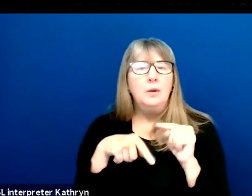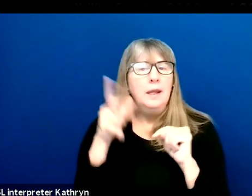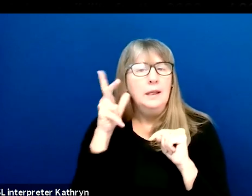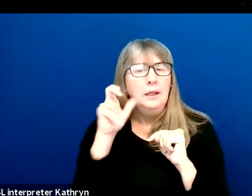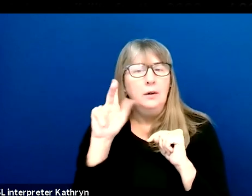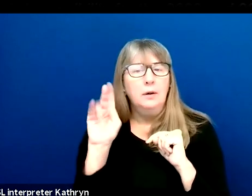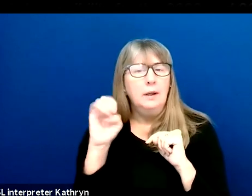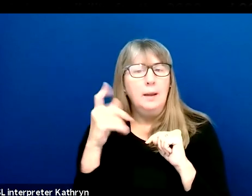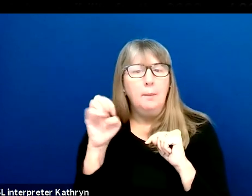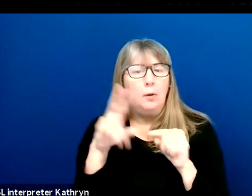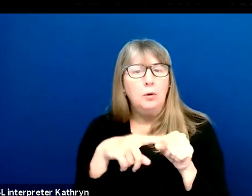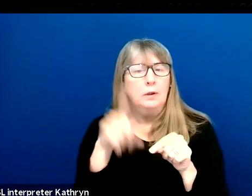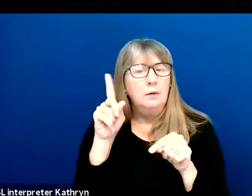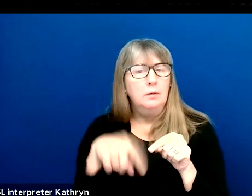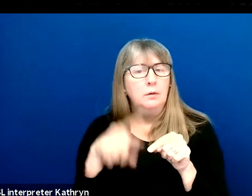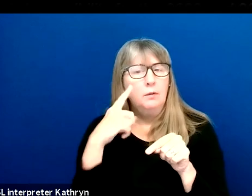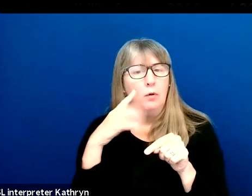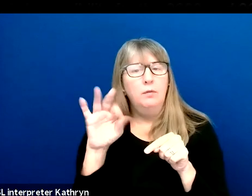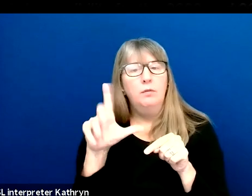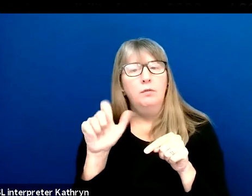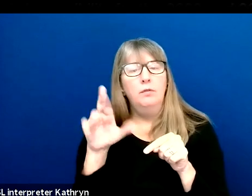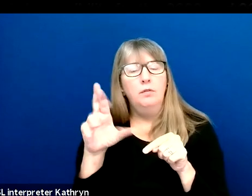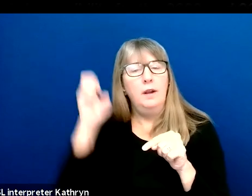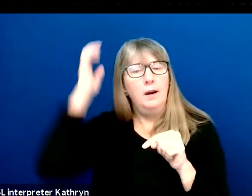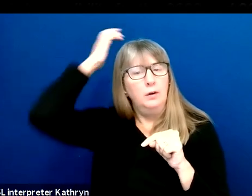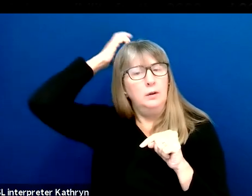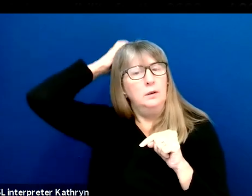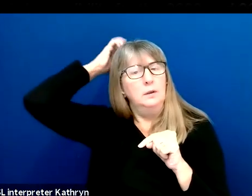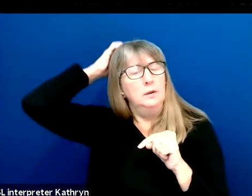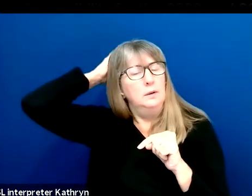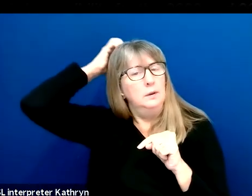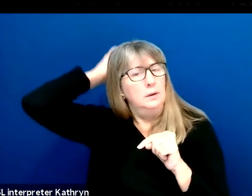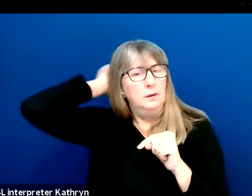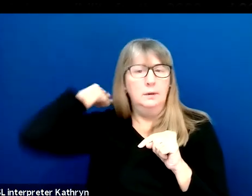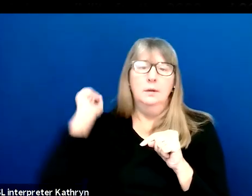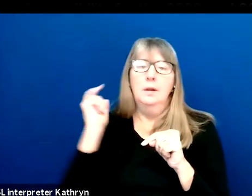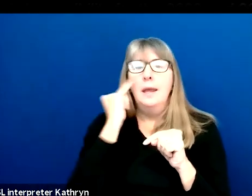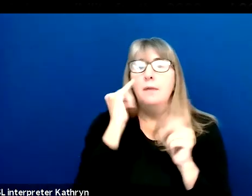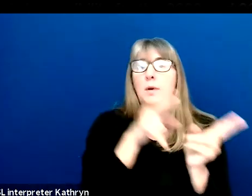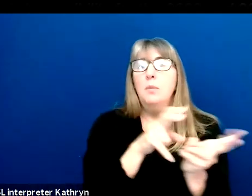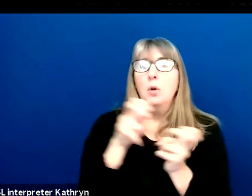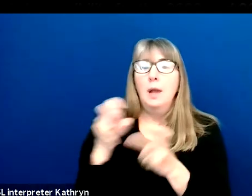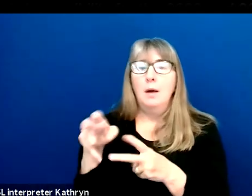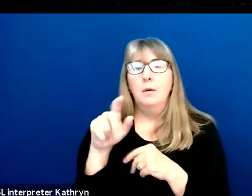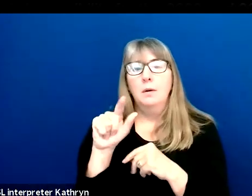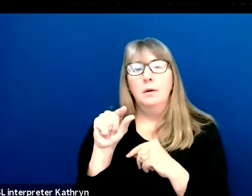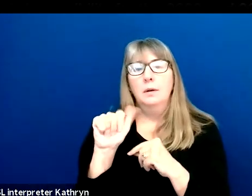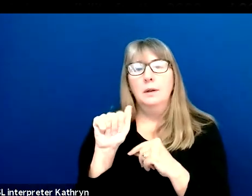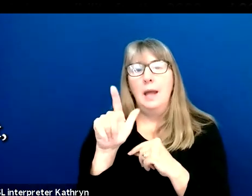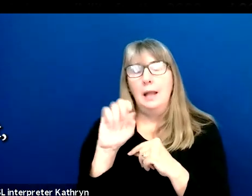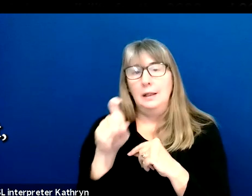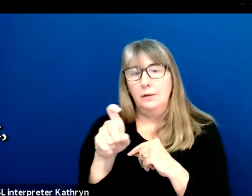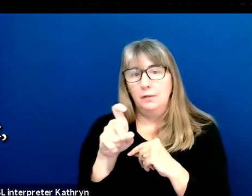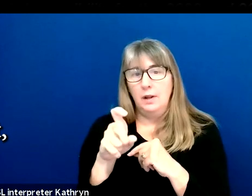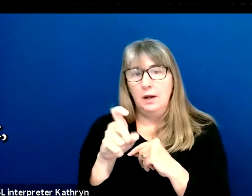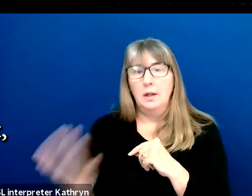Kepler flare Kepler data that corresponds to the flare. But if we pull out the Galax flare and zoom in on it,